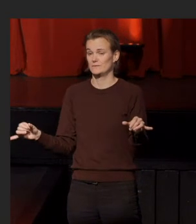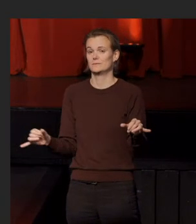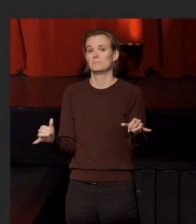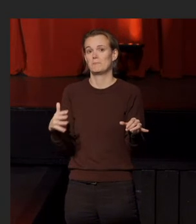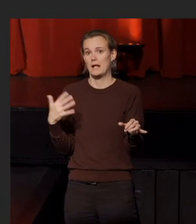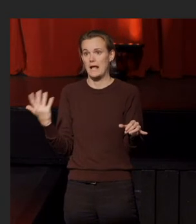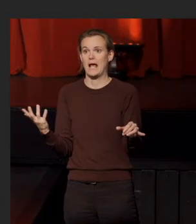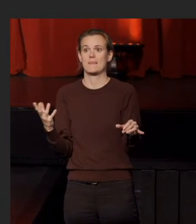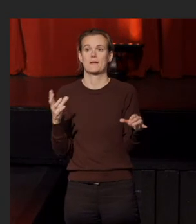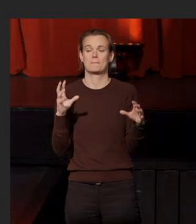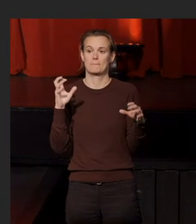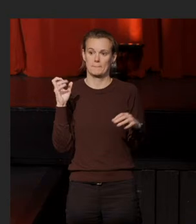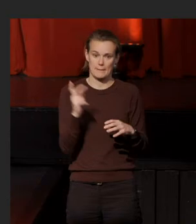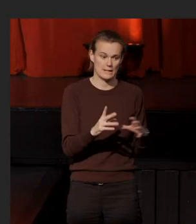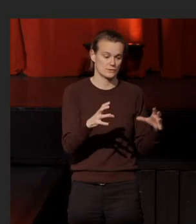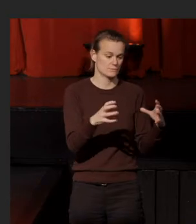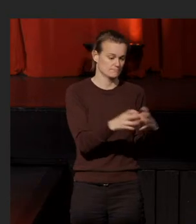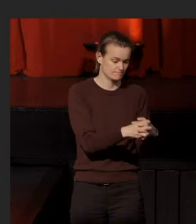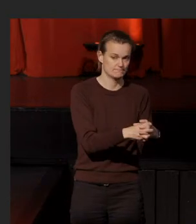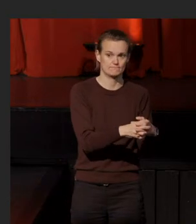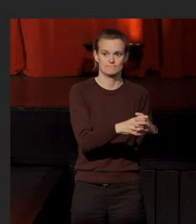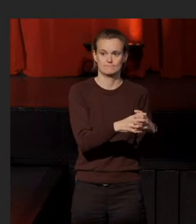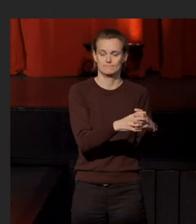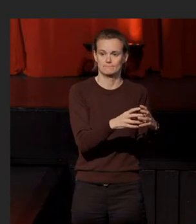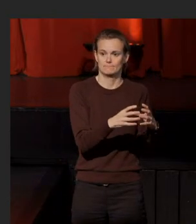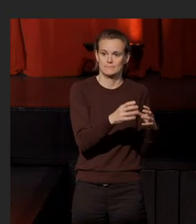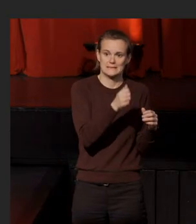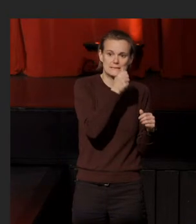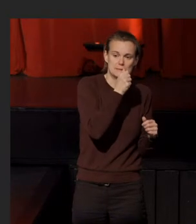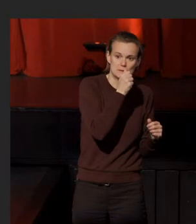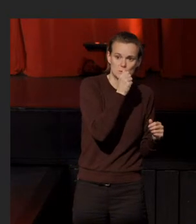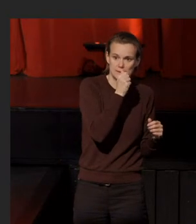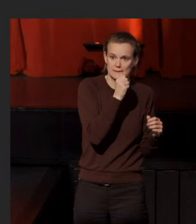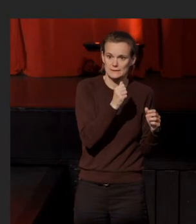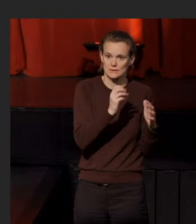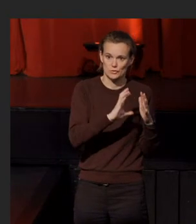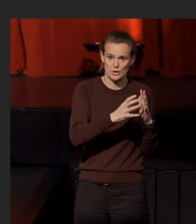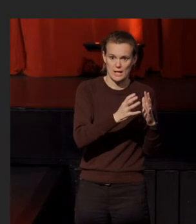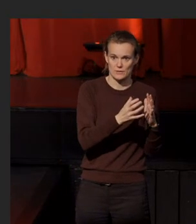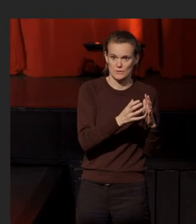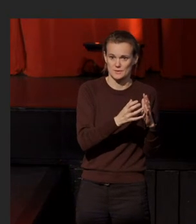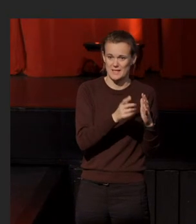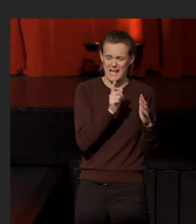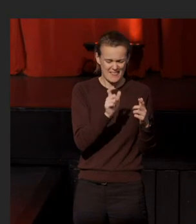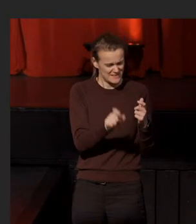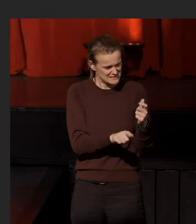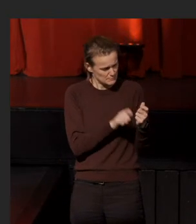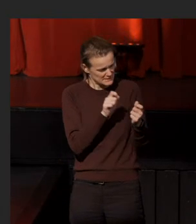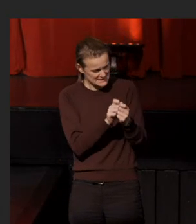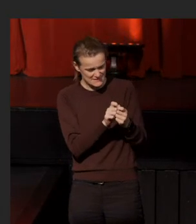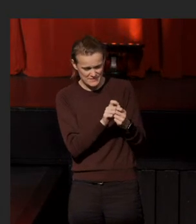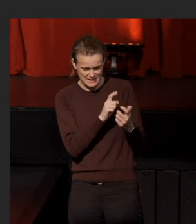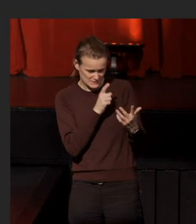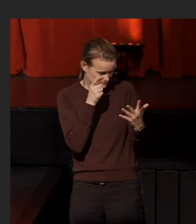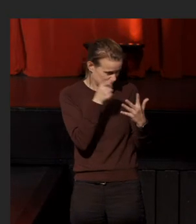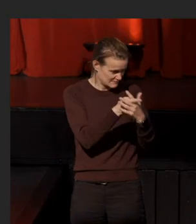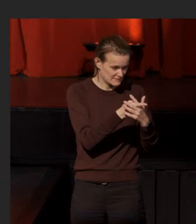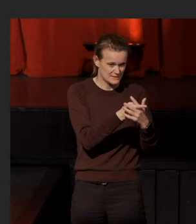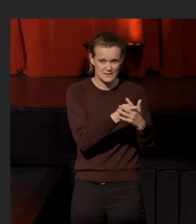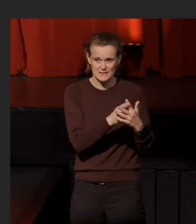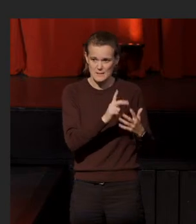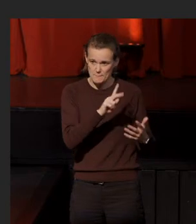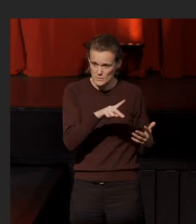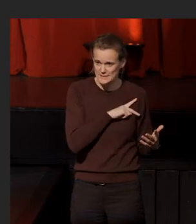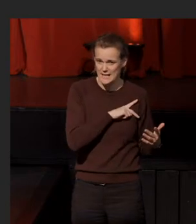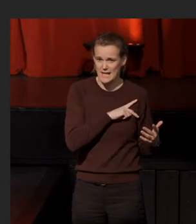are being told things that are very tightly targeted to everything they know about our dispositions, our needs, our positions, who we are, what we want to